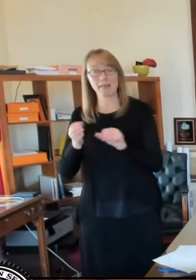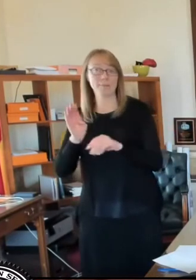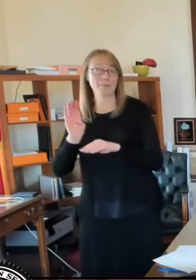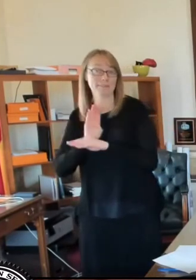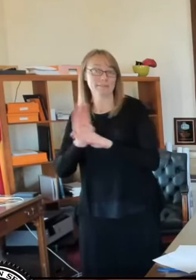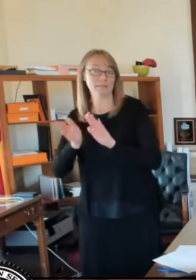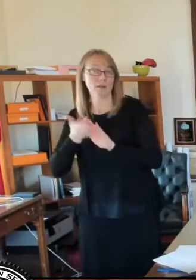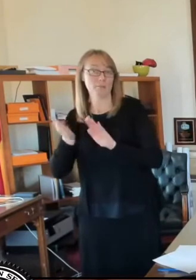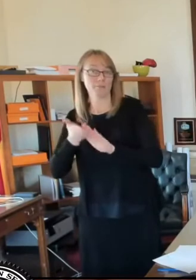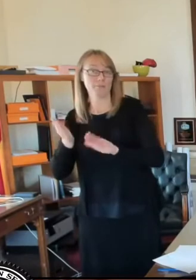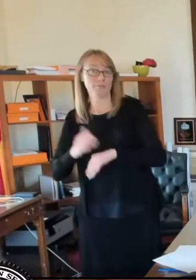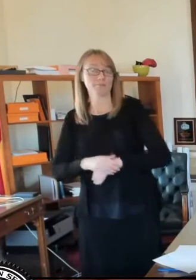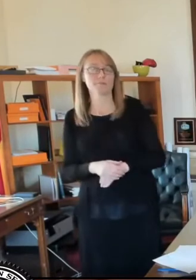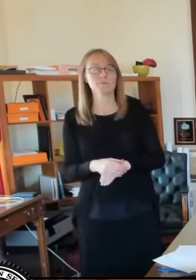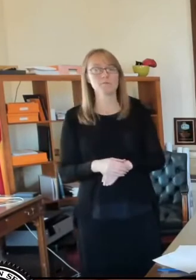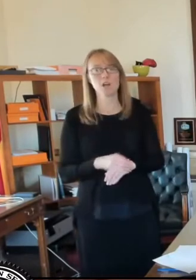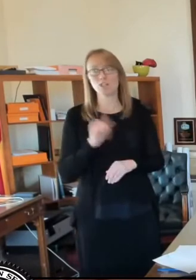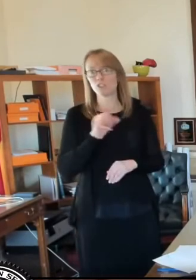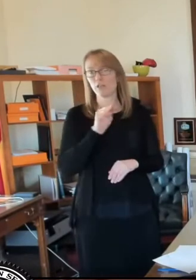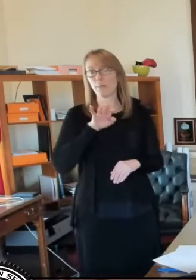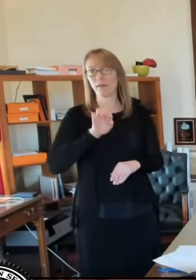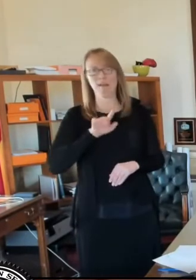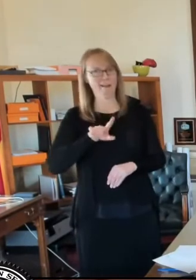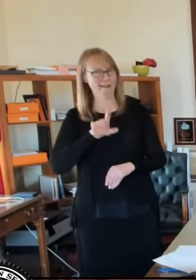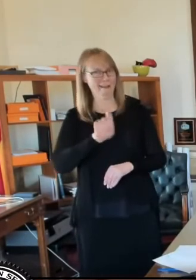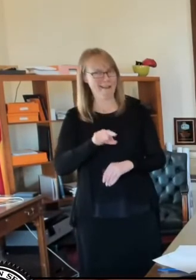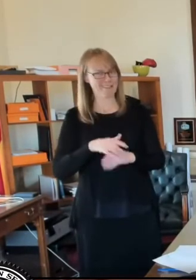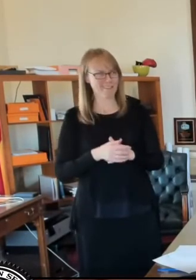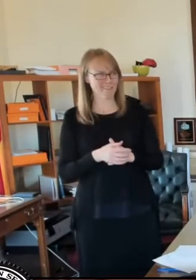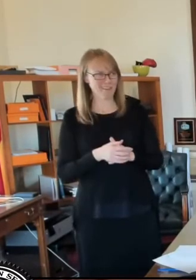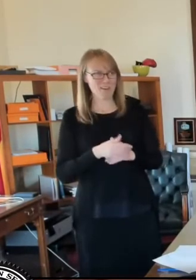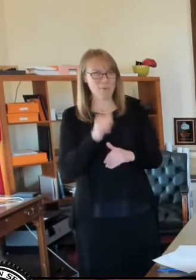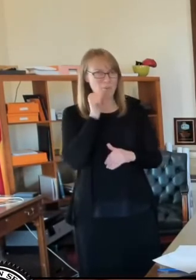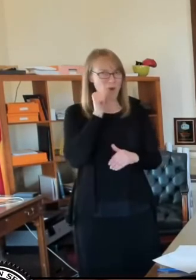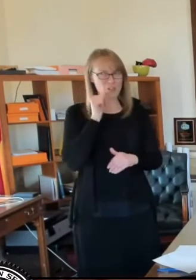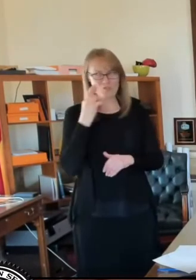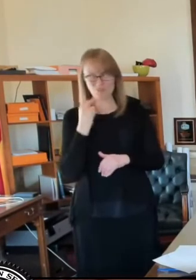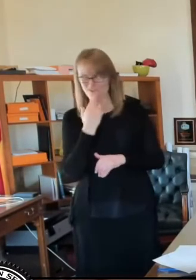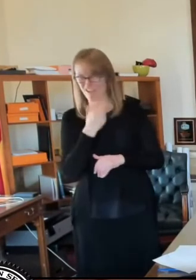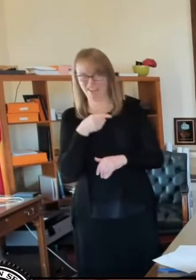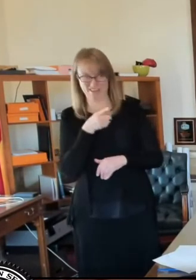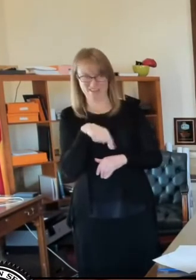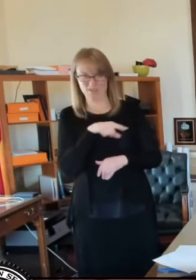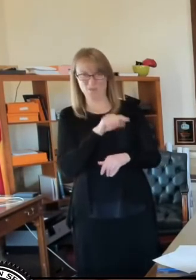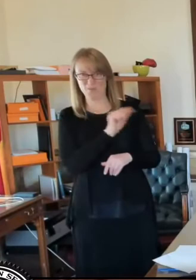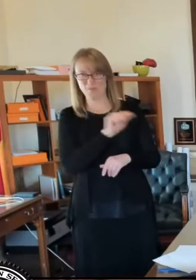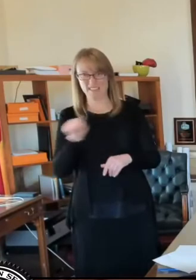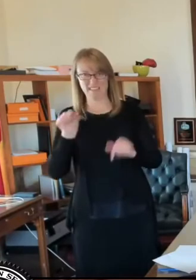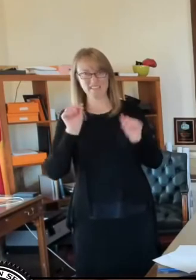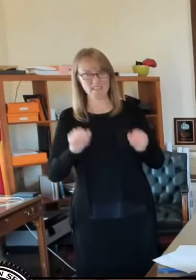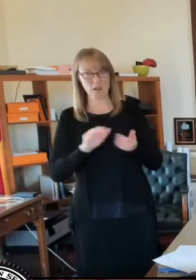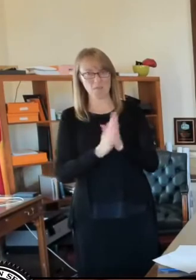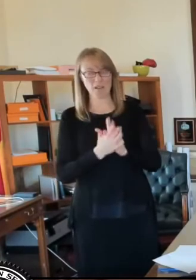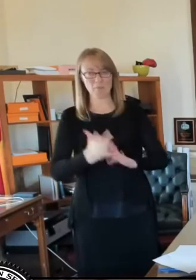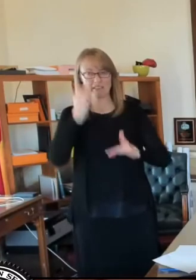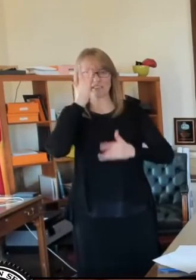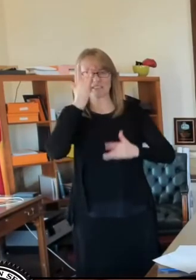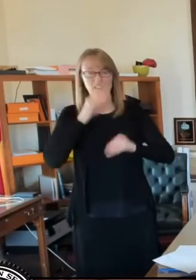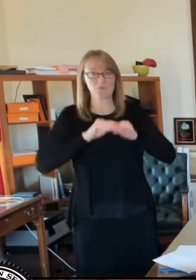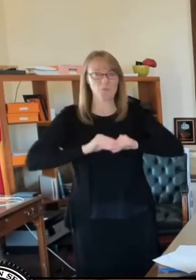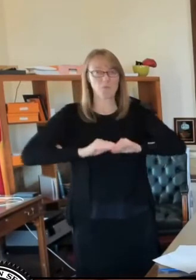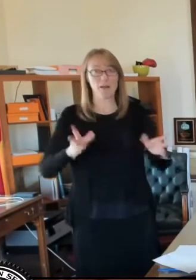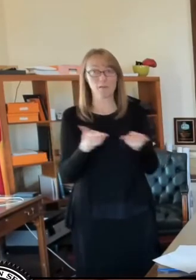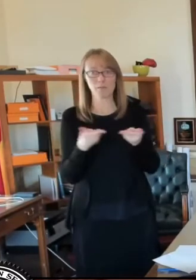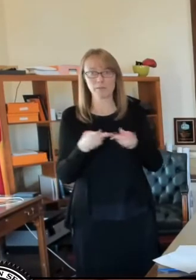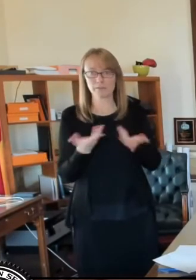of our businesses, like bars and restaurants, can be super spreaders. Is there any consideration on closing them or reducing their